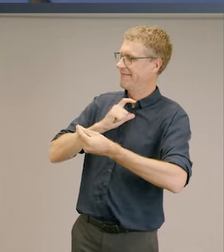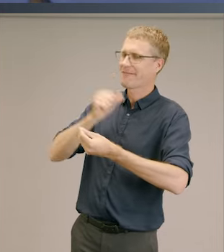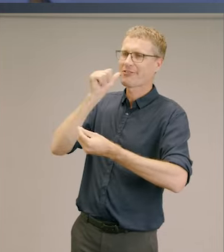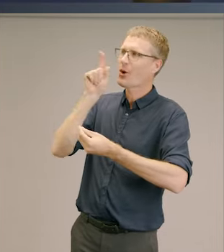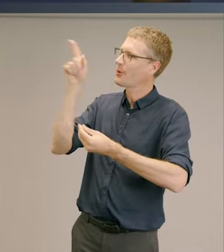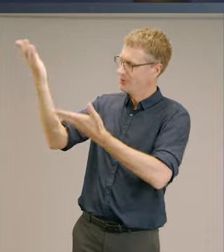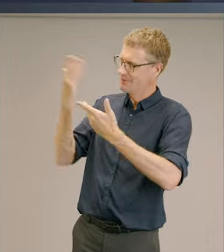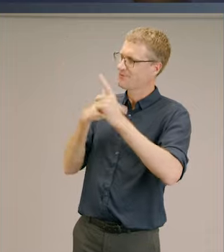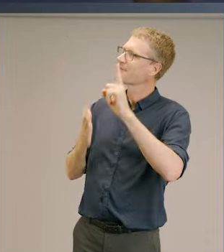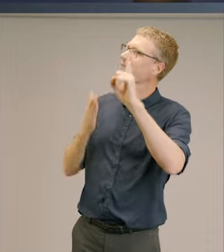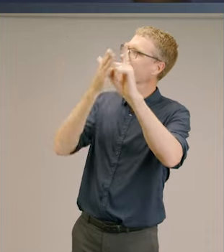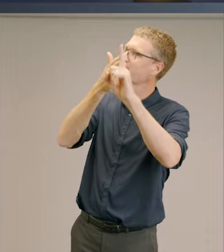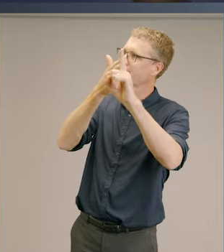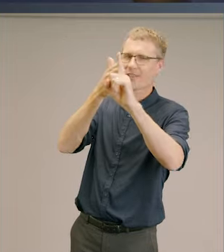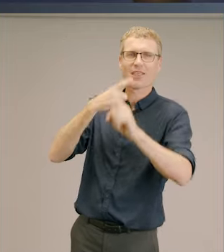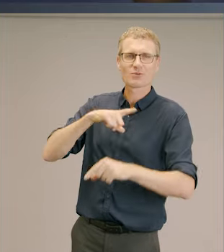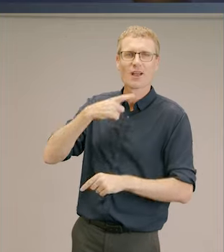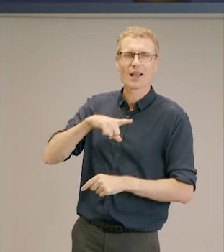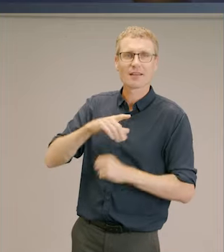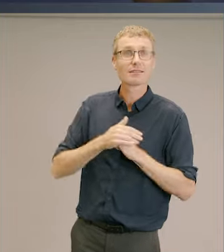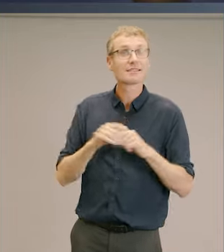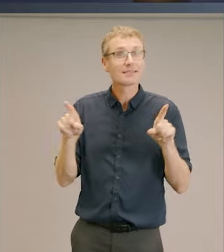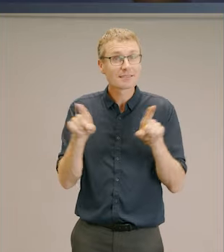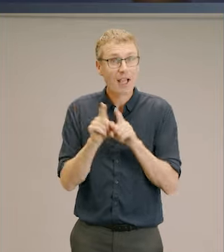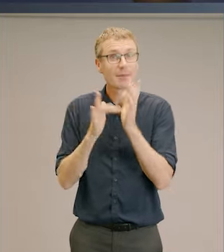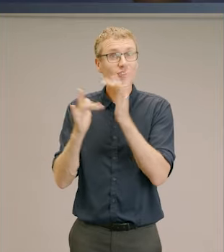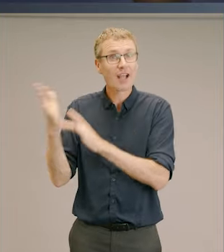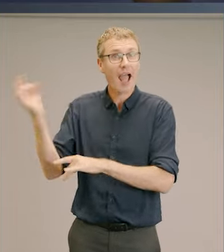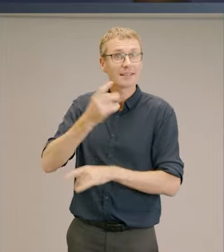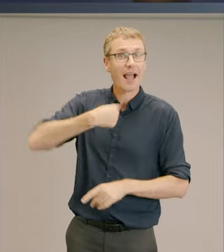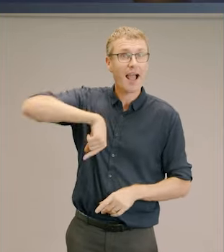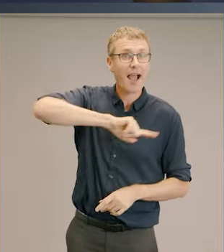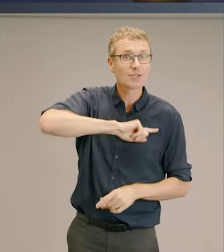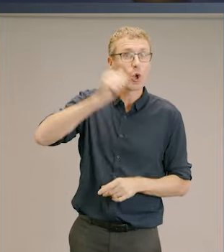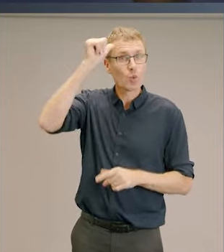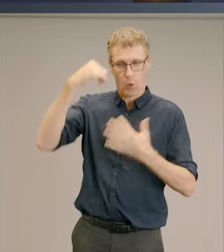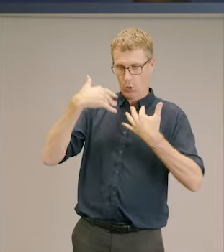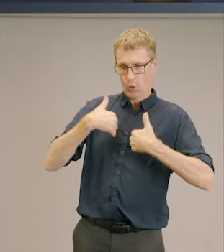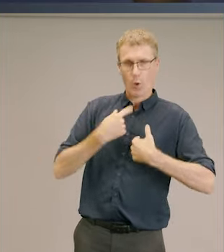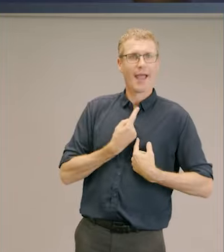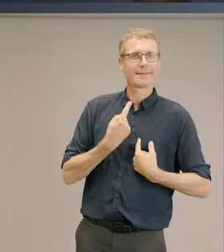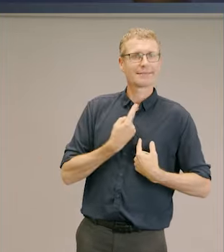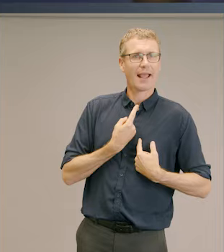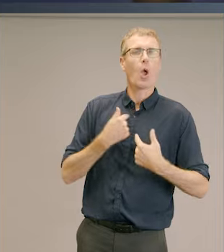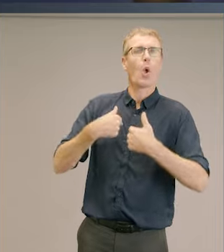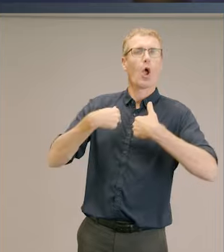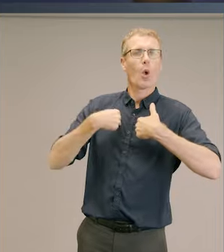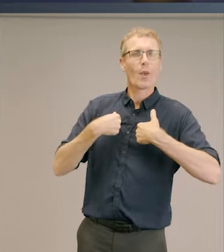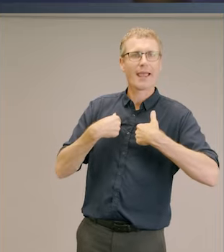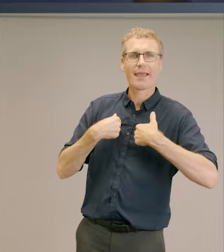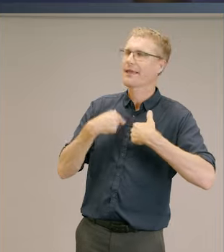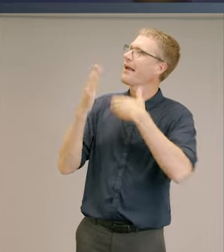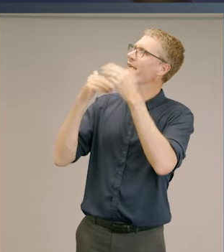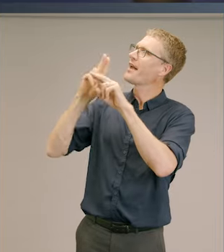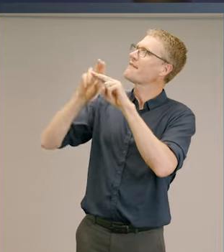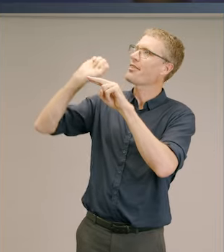his Holy Spirit. And because he knew that he had a purpose. And Jesus of Nazareth invites us to know the same, to